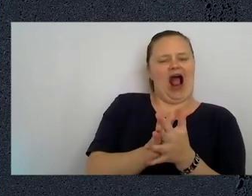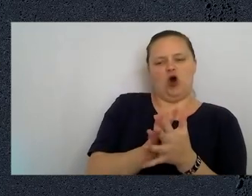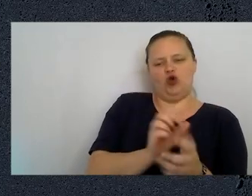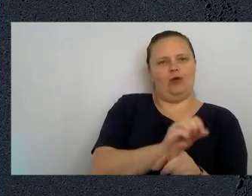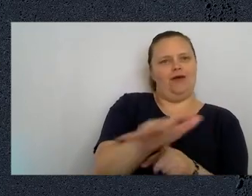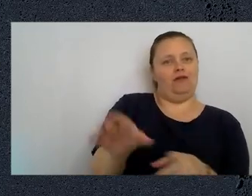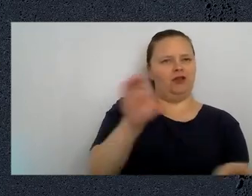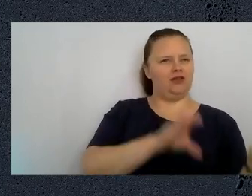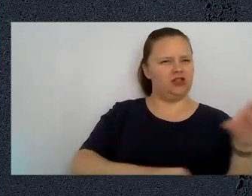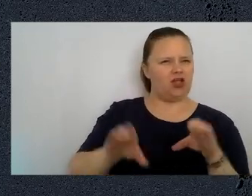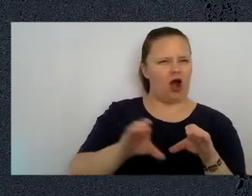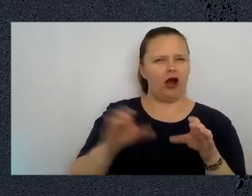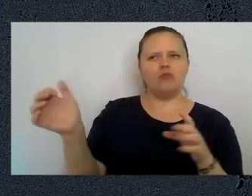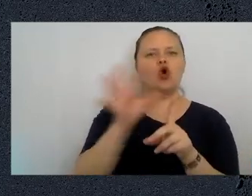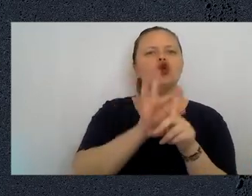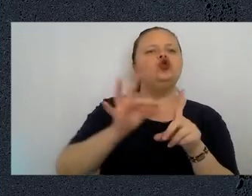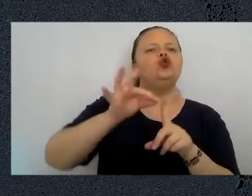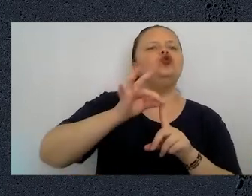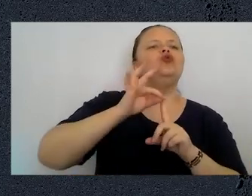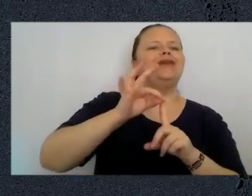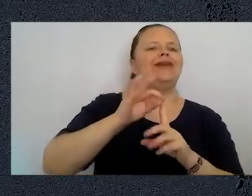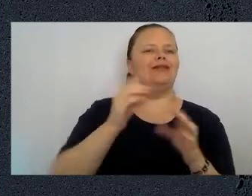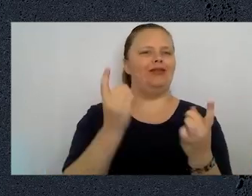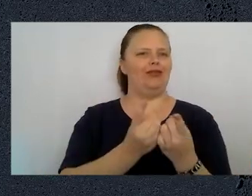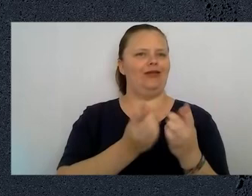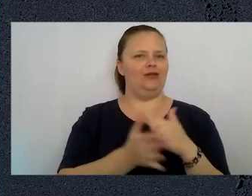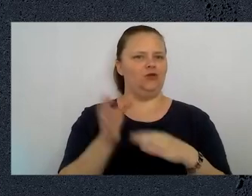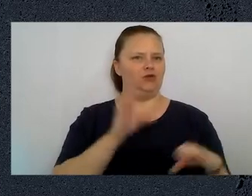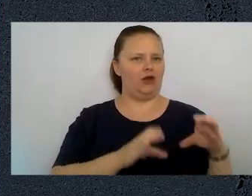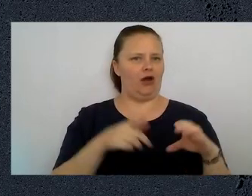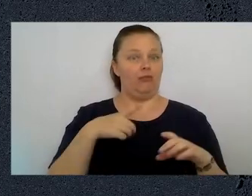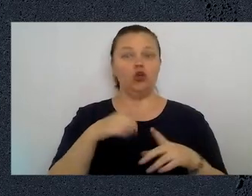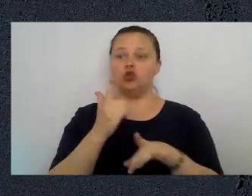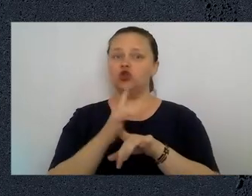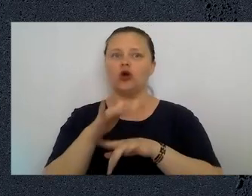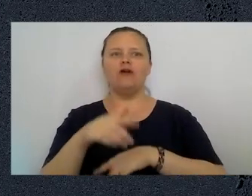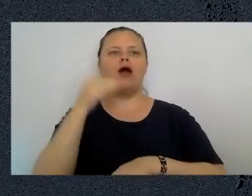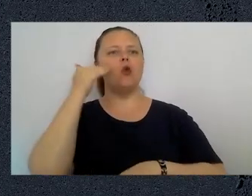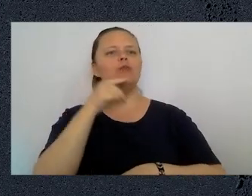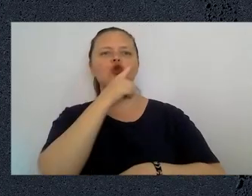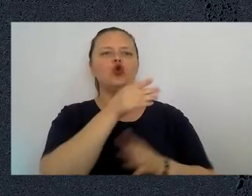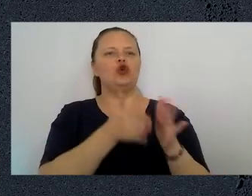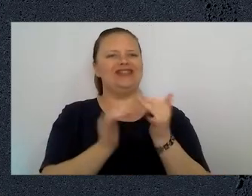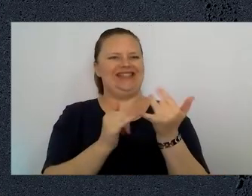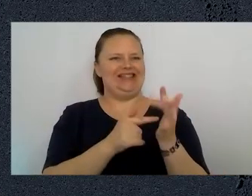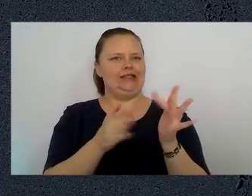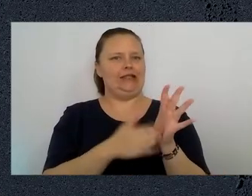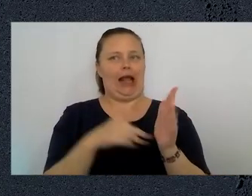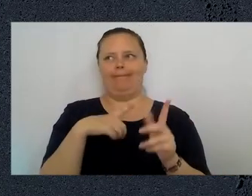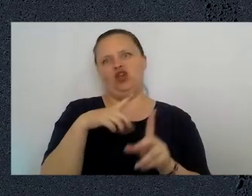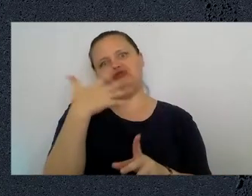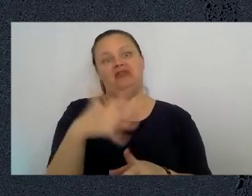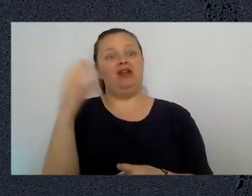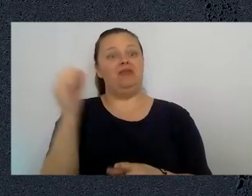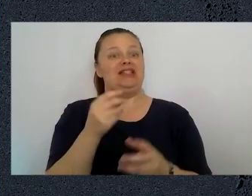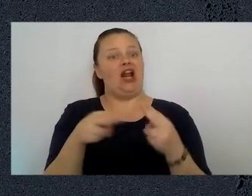science? Because often there's this conversation, well, talking about girls and women in STEM is important because women are 50% of the population, and so we